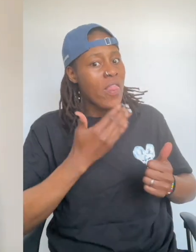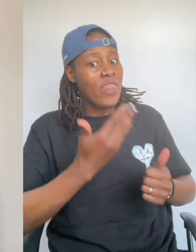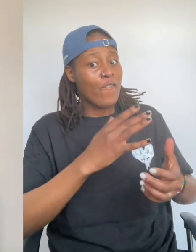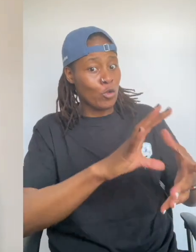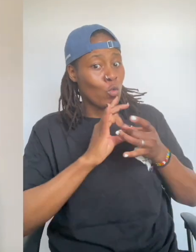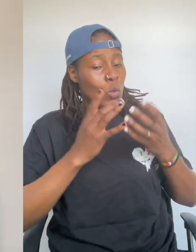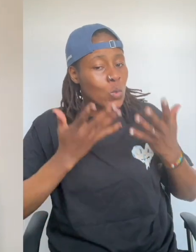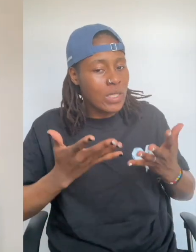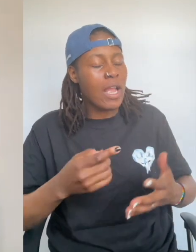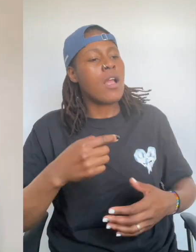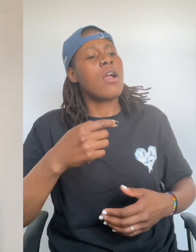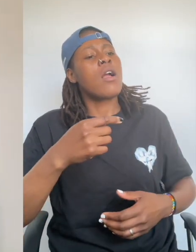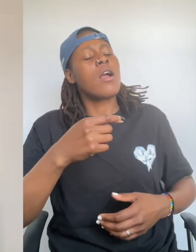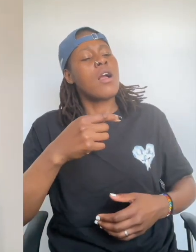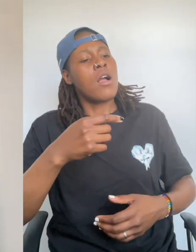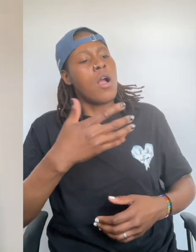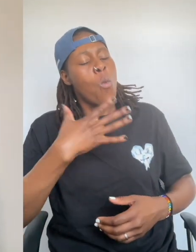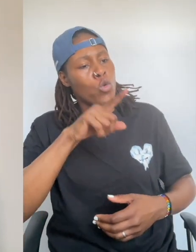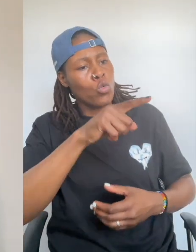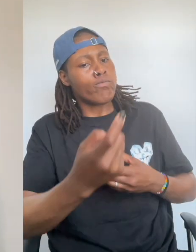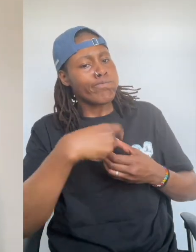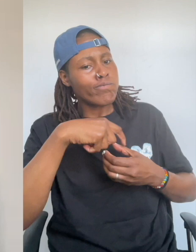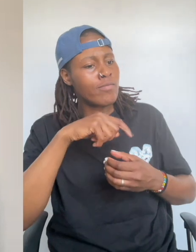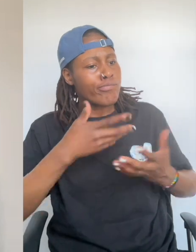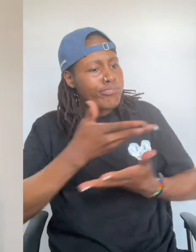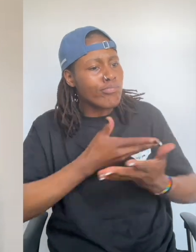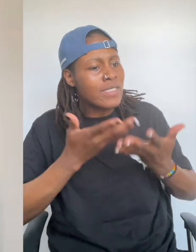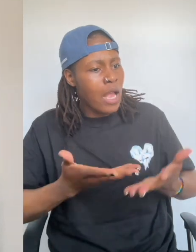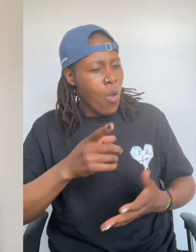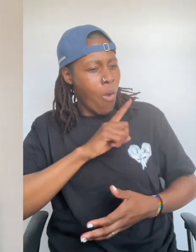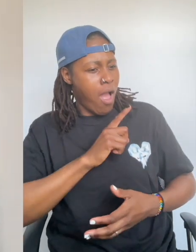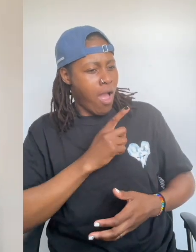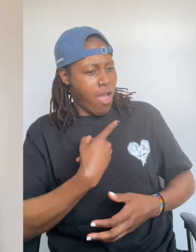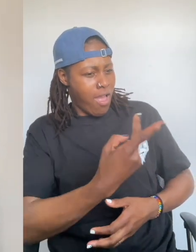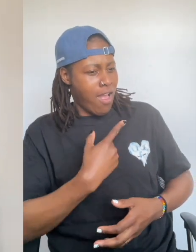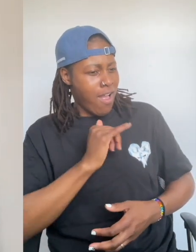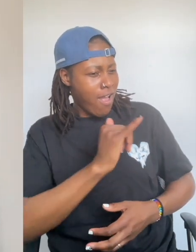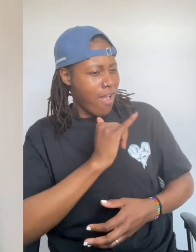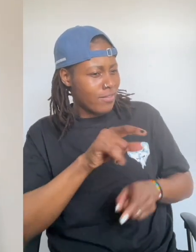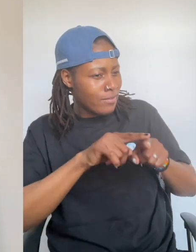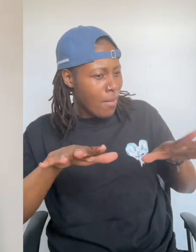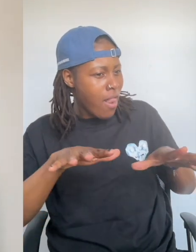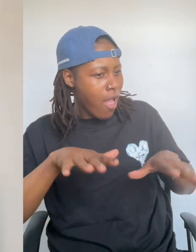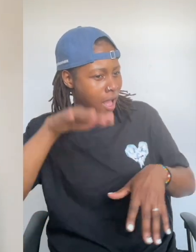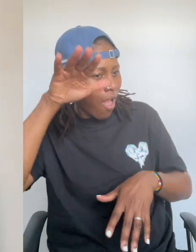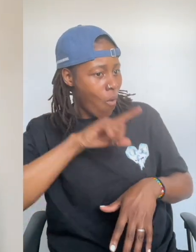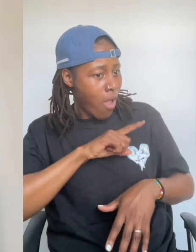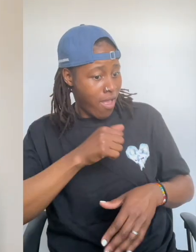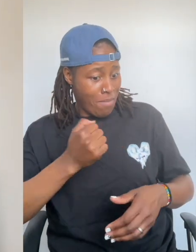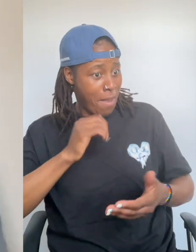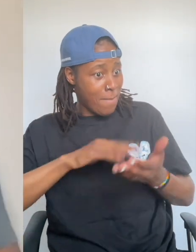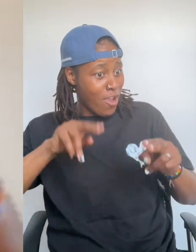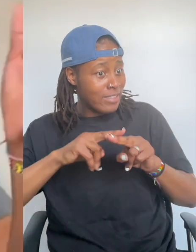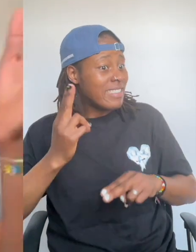today. No I problem. wanted to get you on today because I feel like we've got something in common. We Mm. grew up with deaf